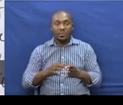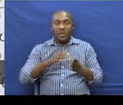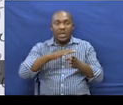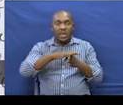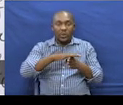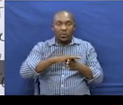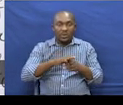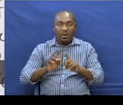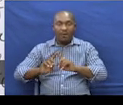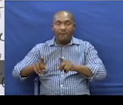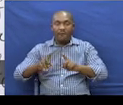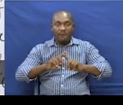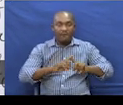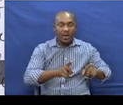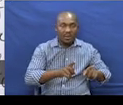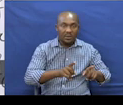using various